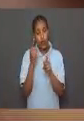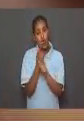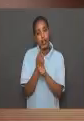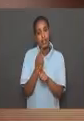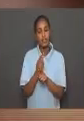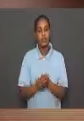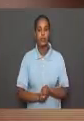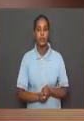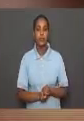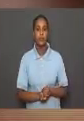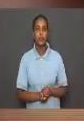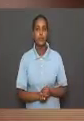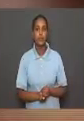occur.